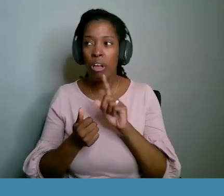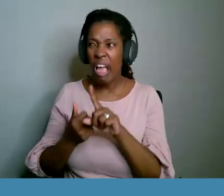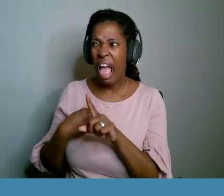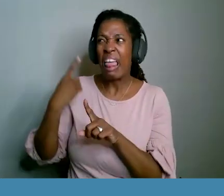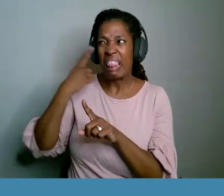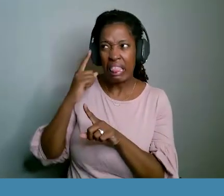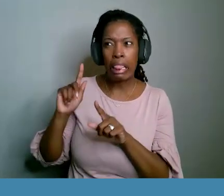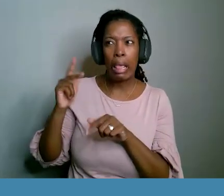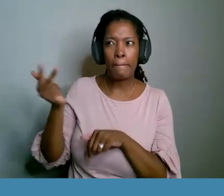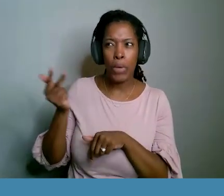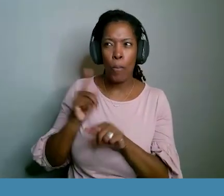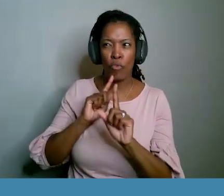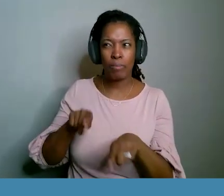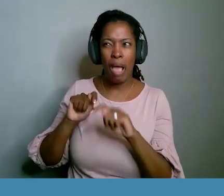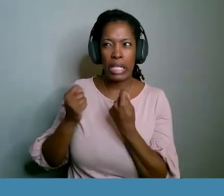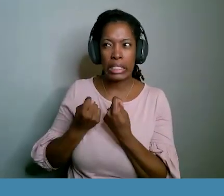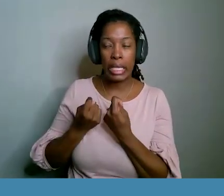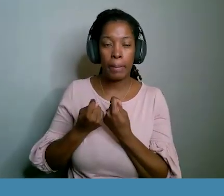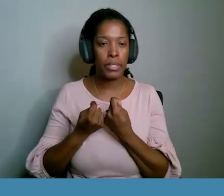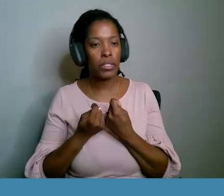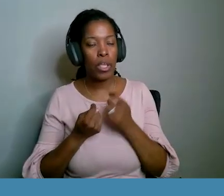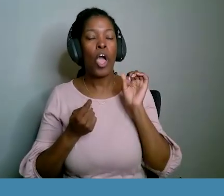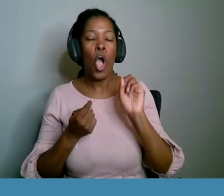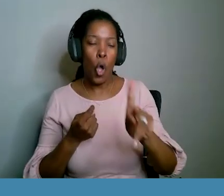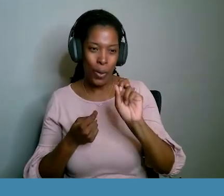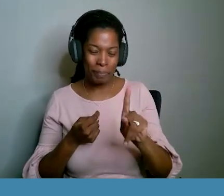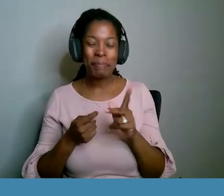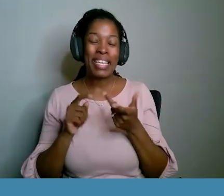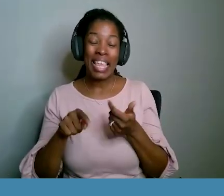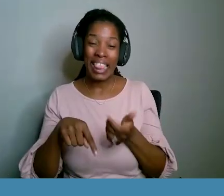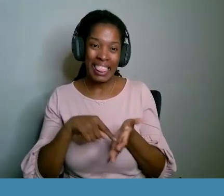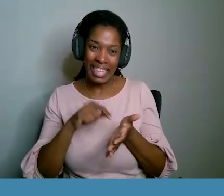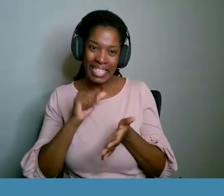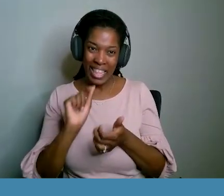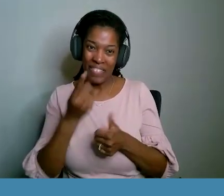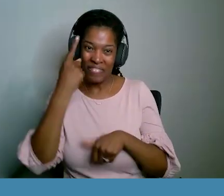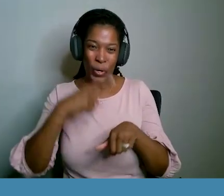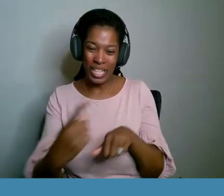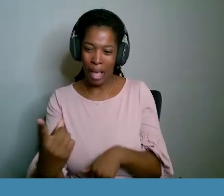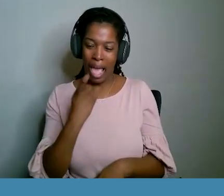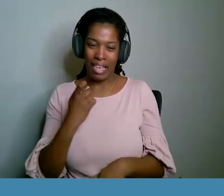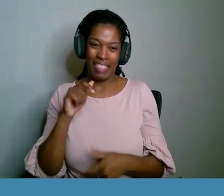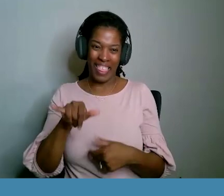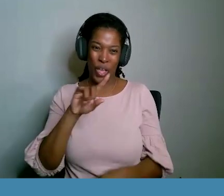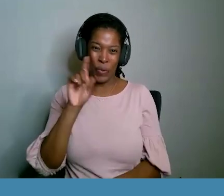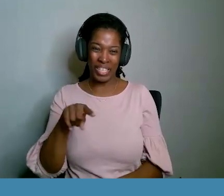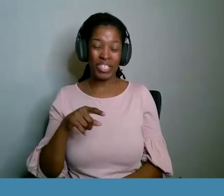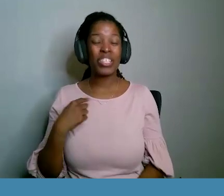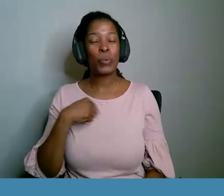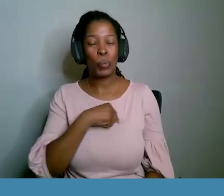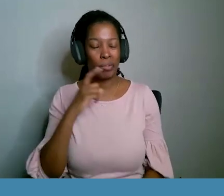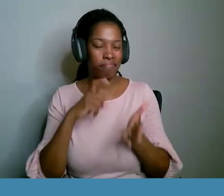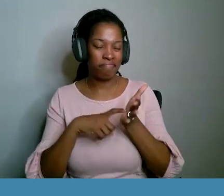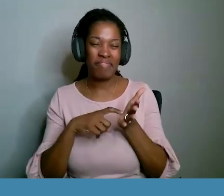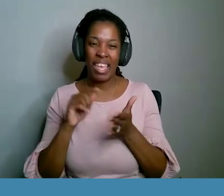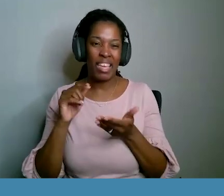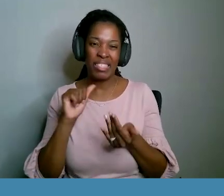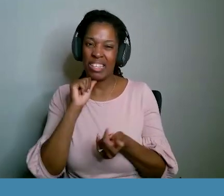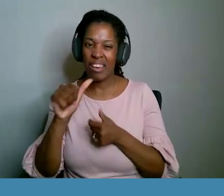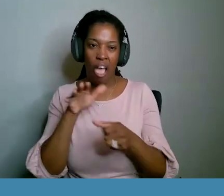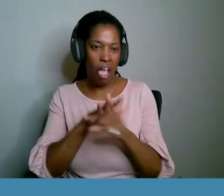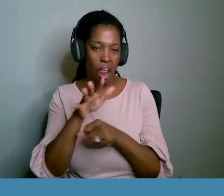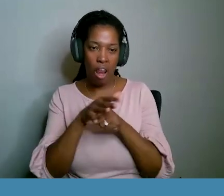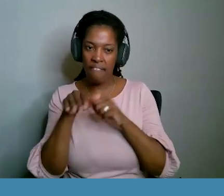response teams. So yeah, this is actually not the first time that this question has been asked, and we know that there is a lack of access